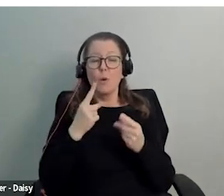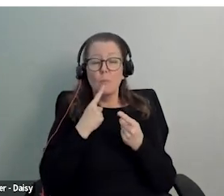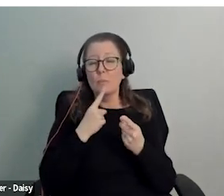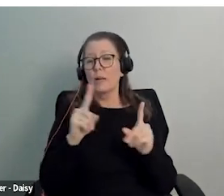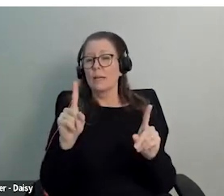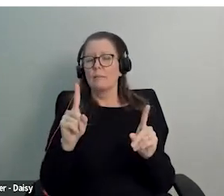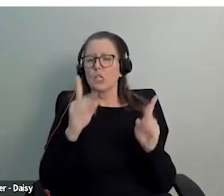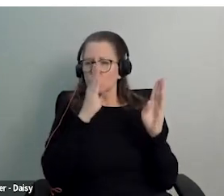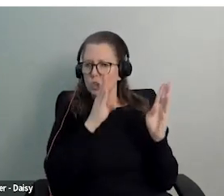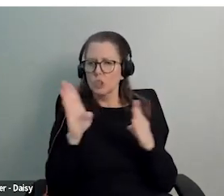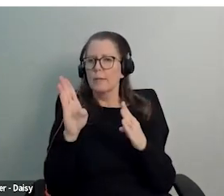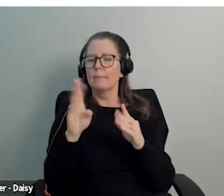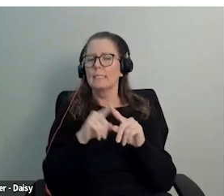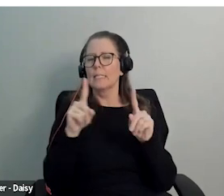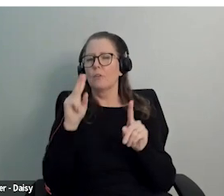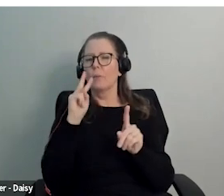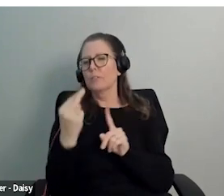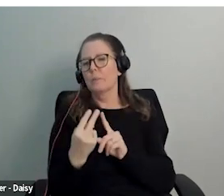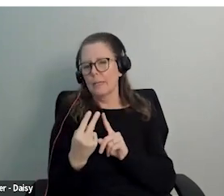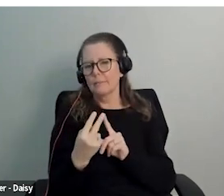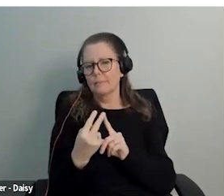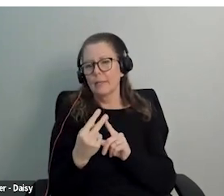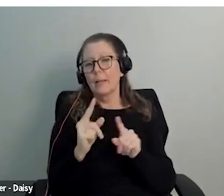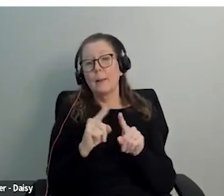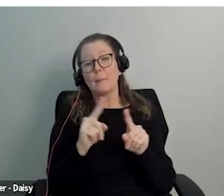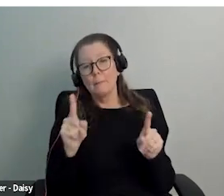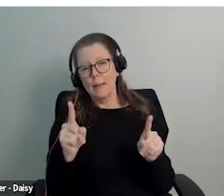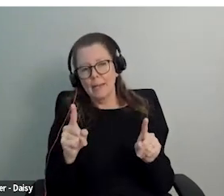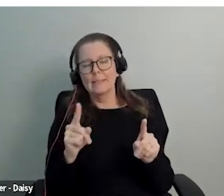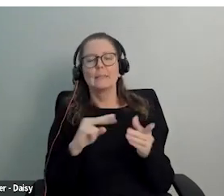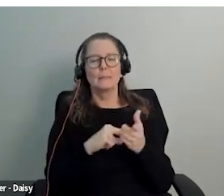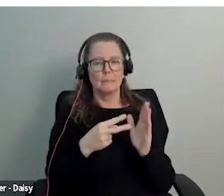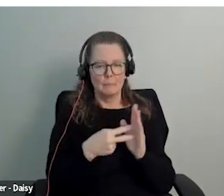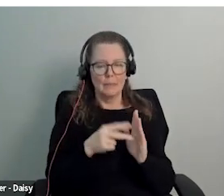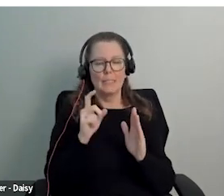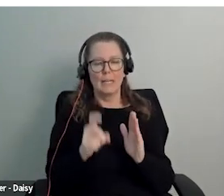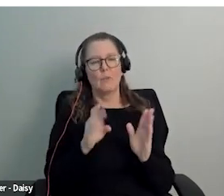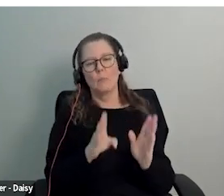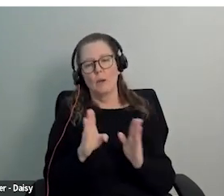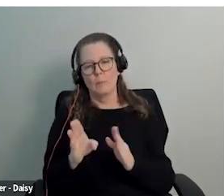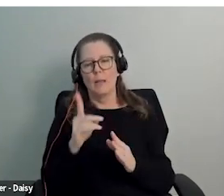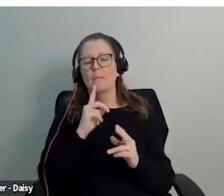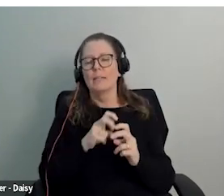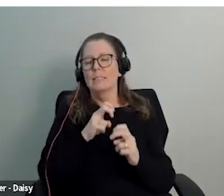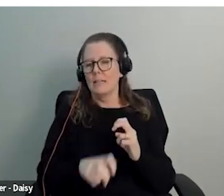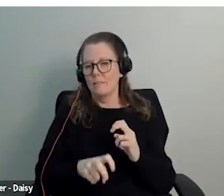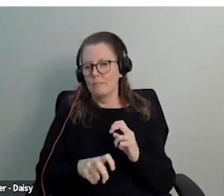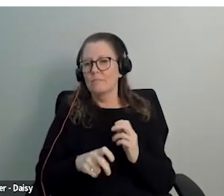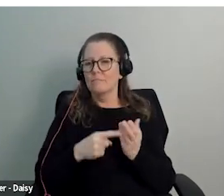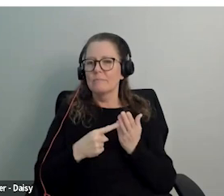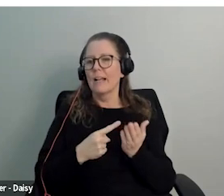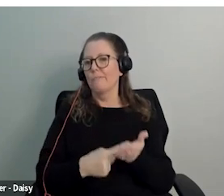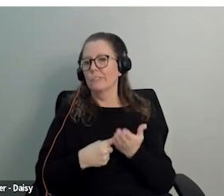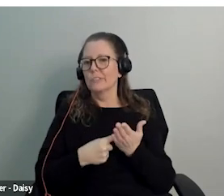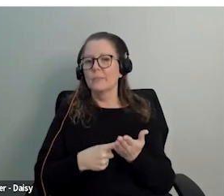the perspective. But of course, that does mean that we need to prepare for having those tough conversations. Some employers may